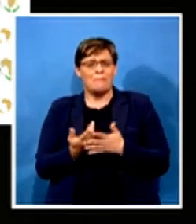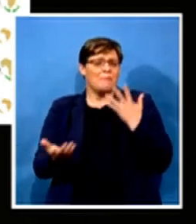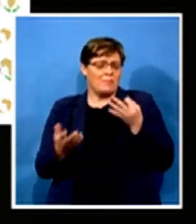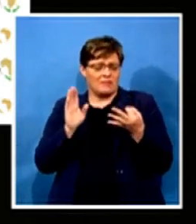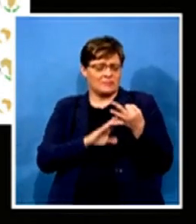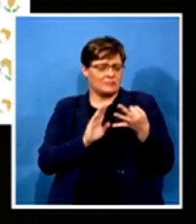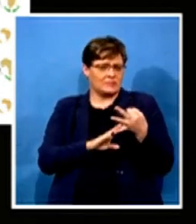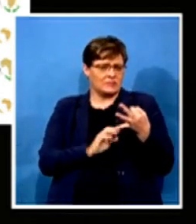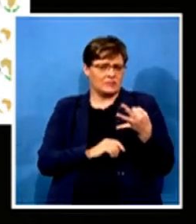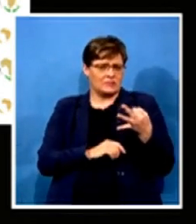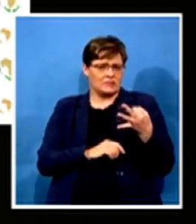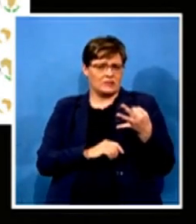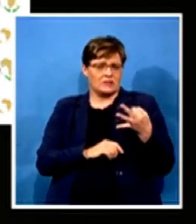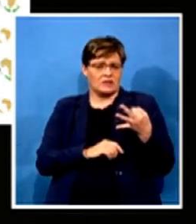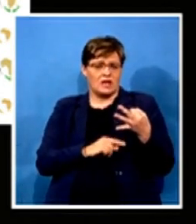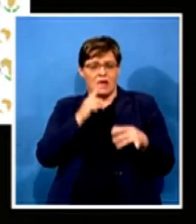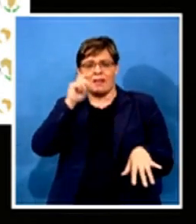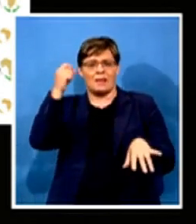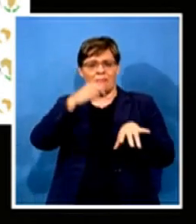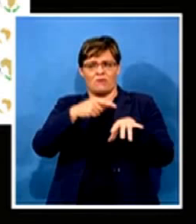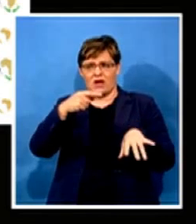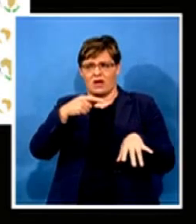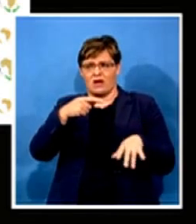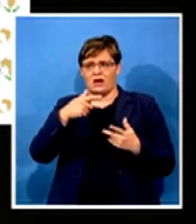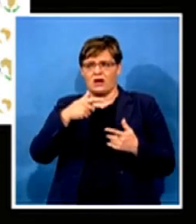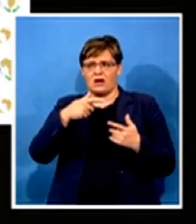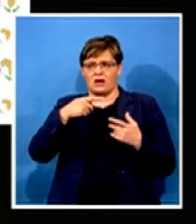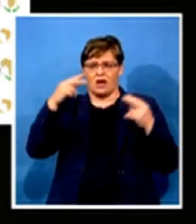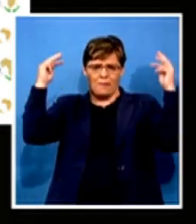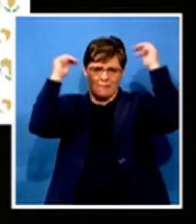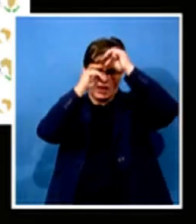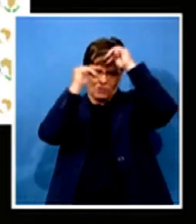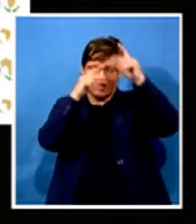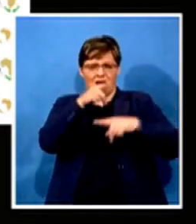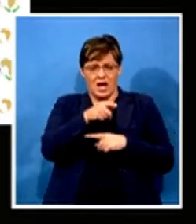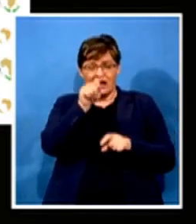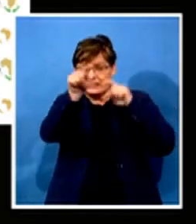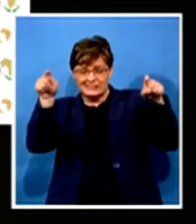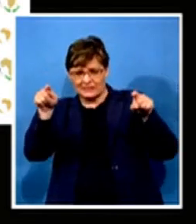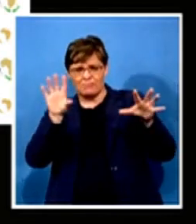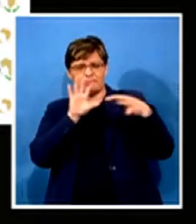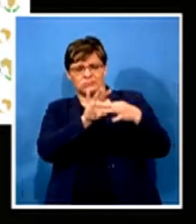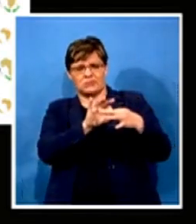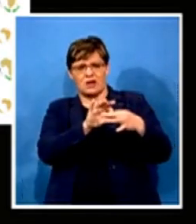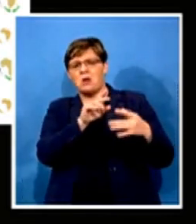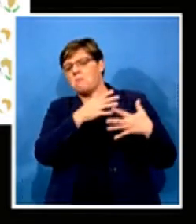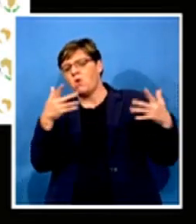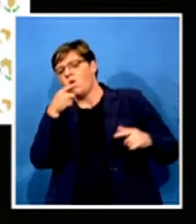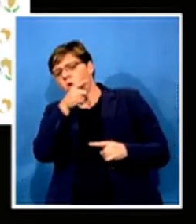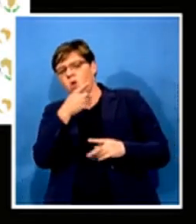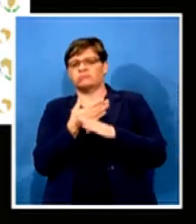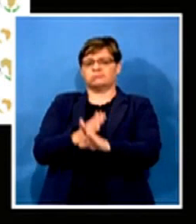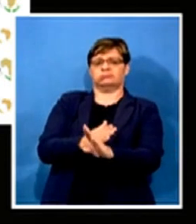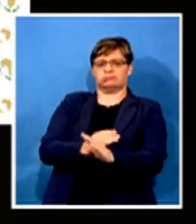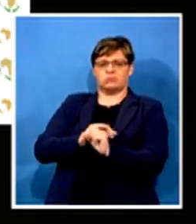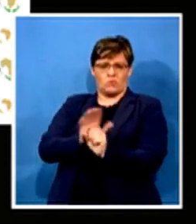malaria countries prone to malaria are in some way more immune to the coronavirus